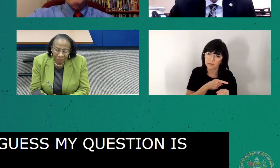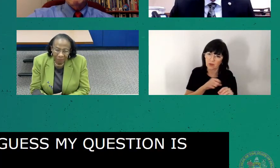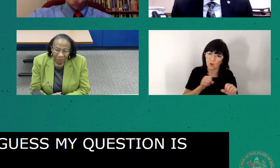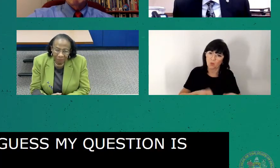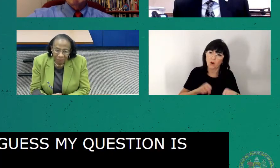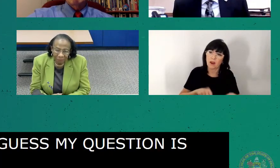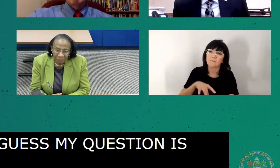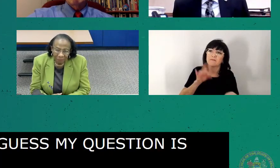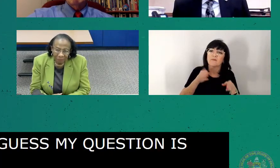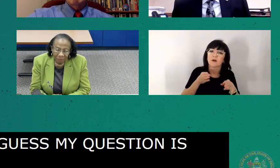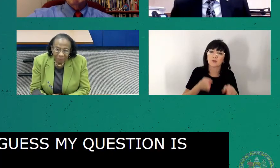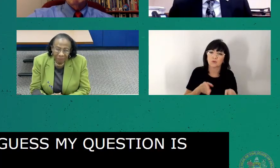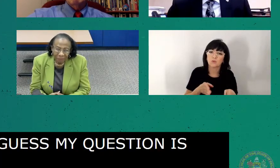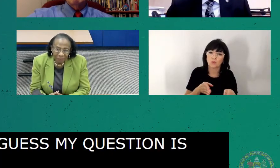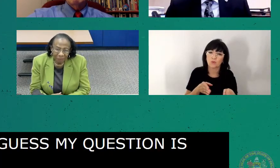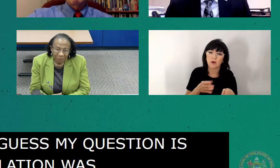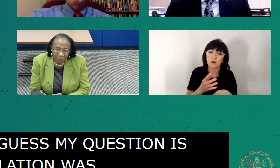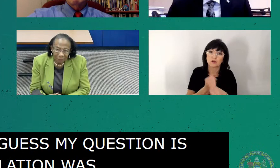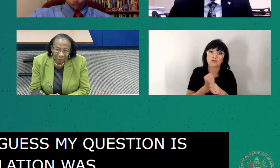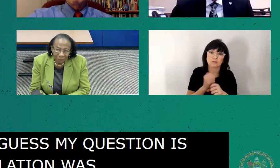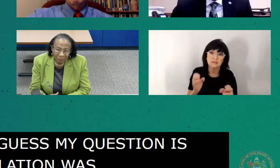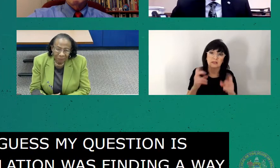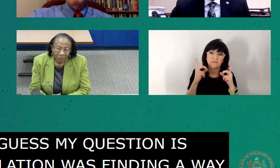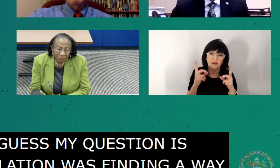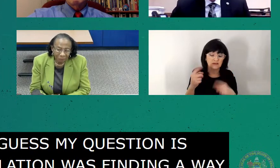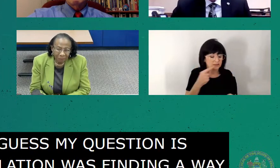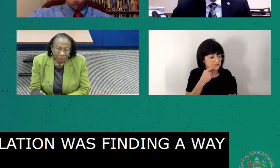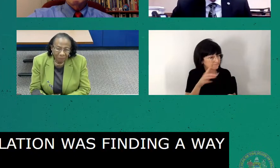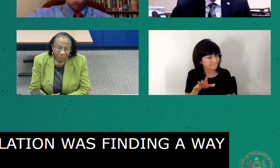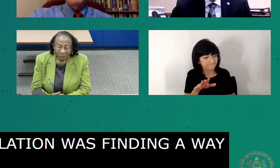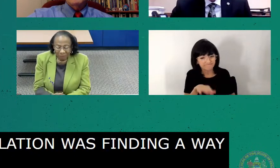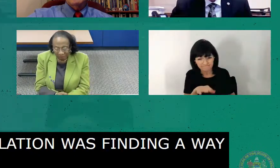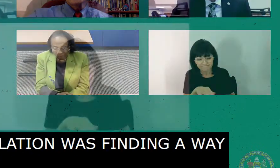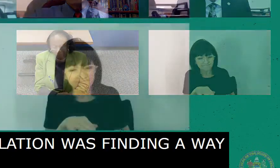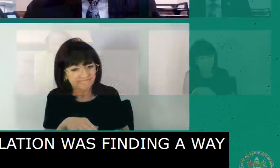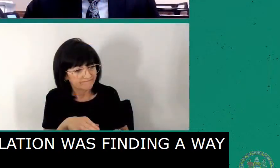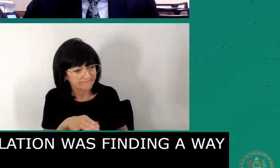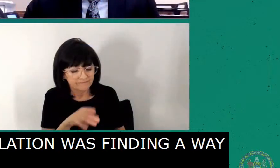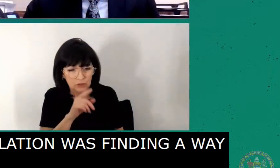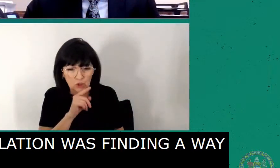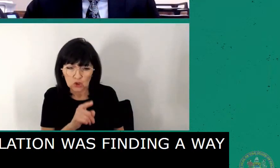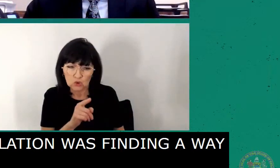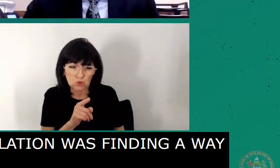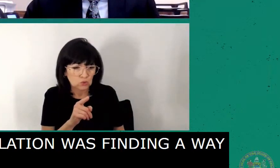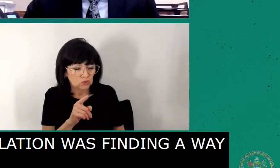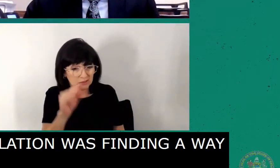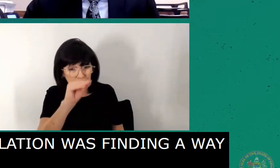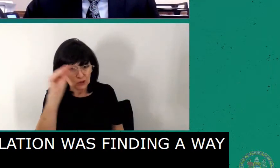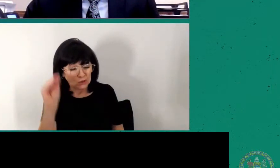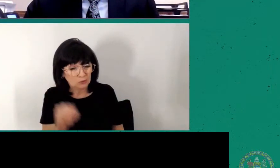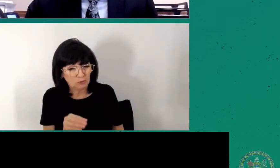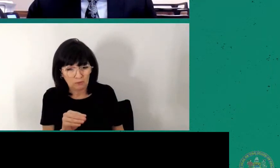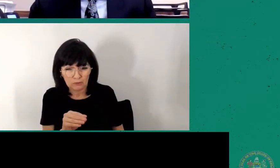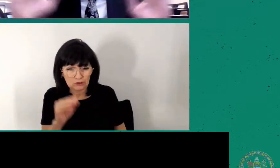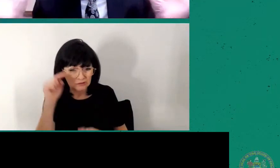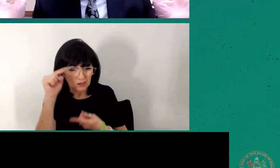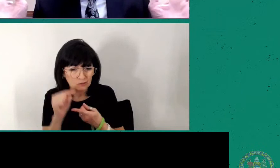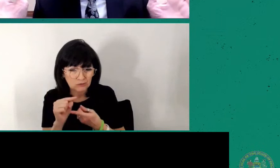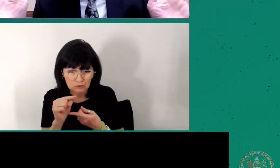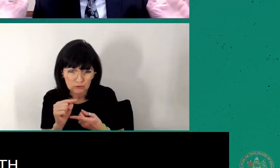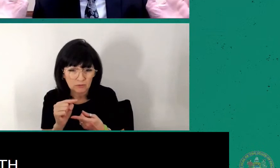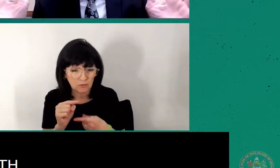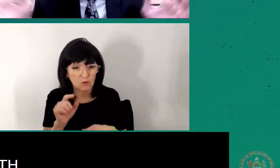educated? A very, very small portion. With the 1829 school law,